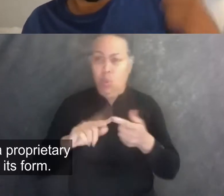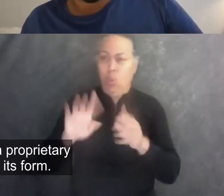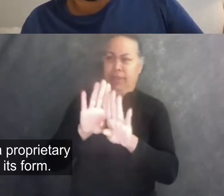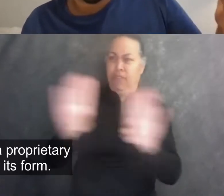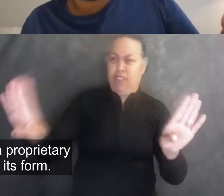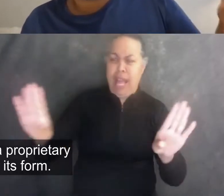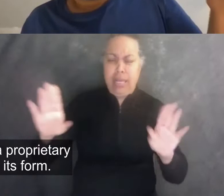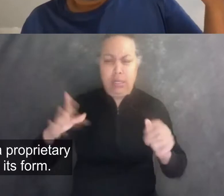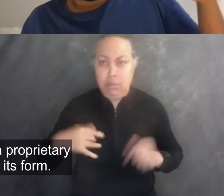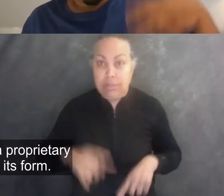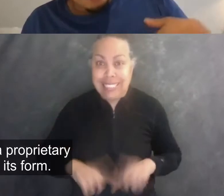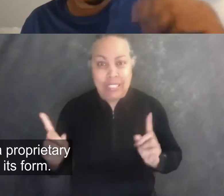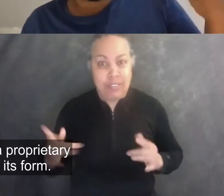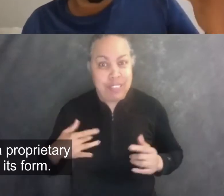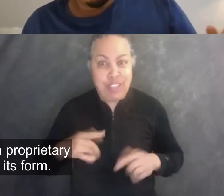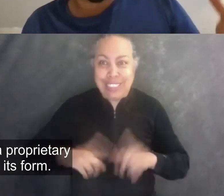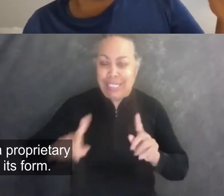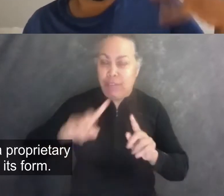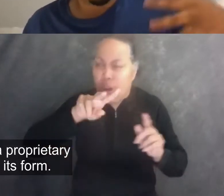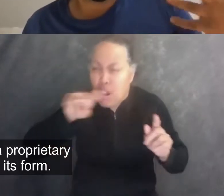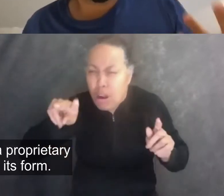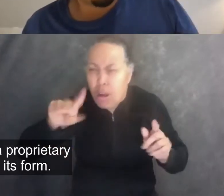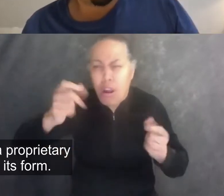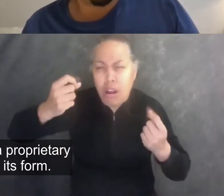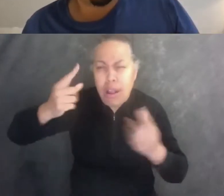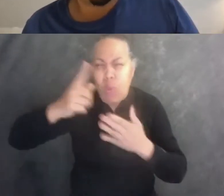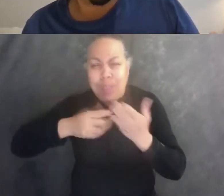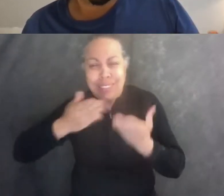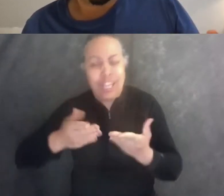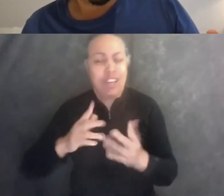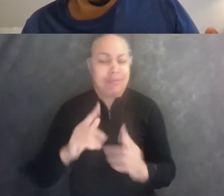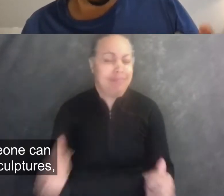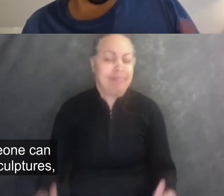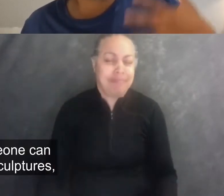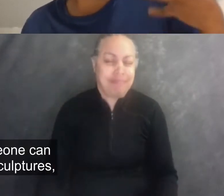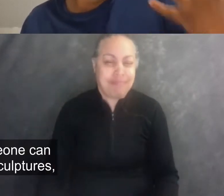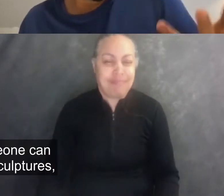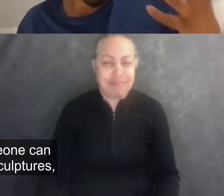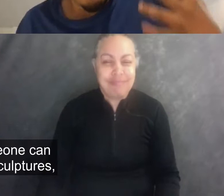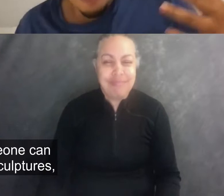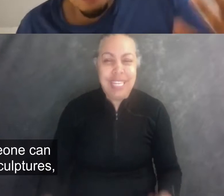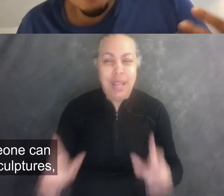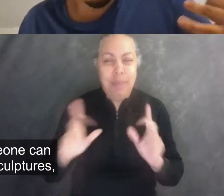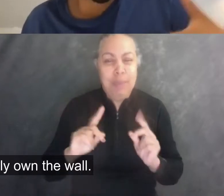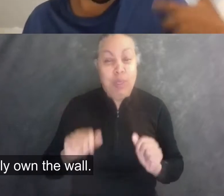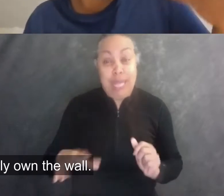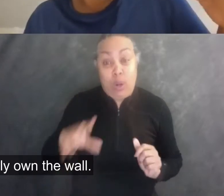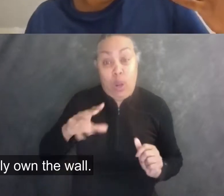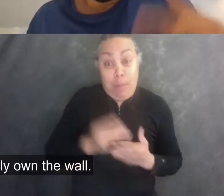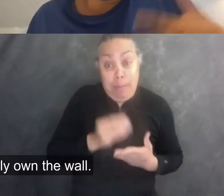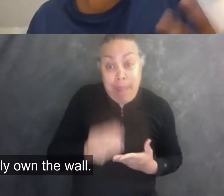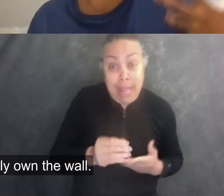that one can have a proprietary relationship with its form. You know, someone can own one of my sculptures, but you